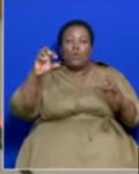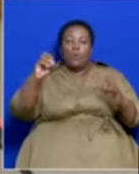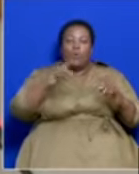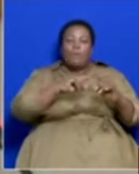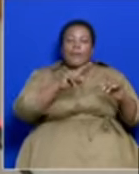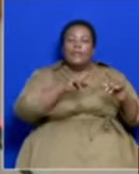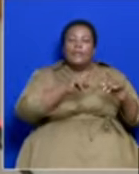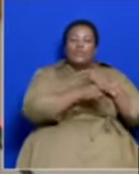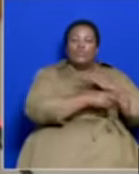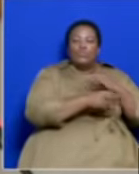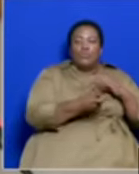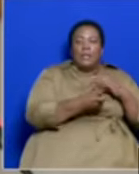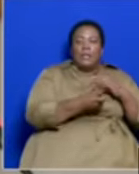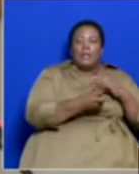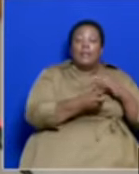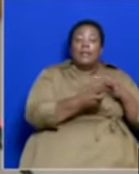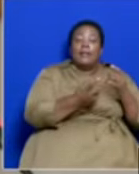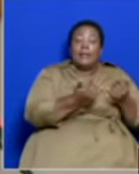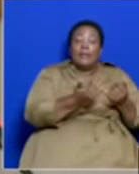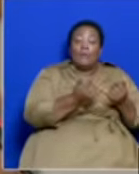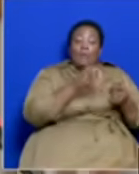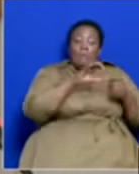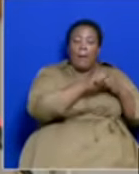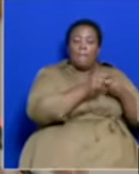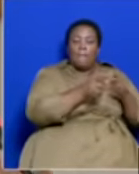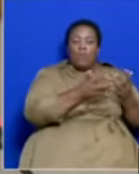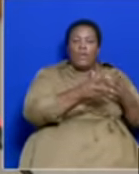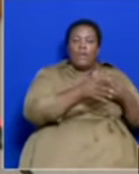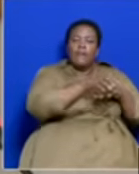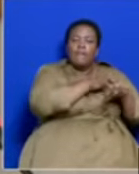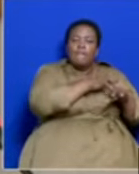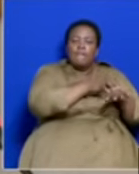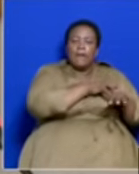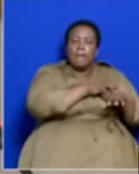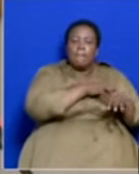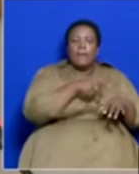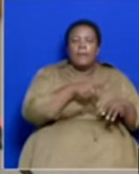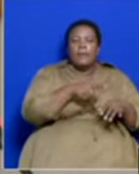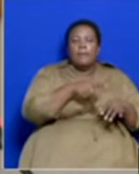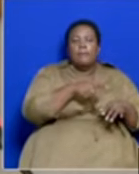If I go further, at page 43, for instance,